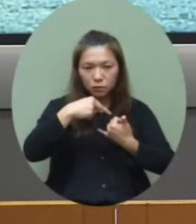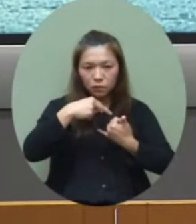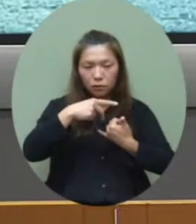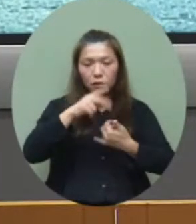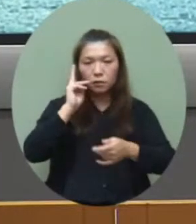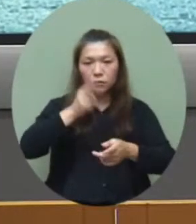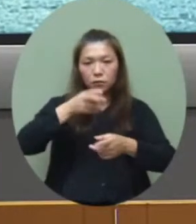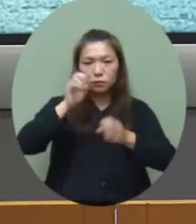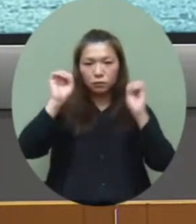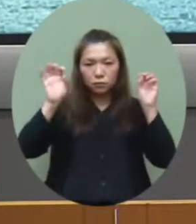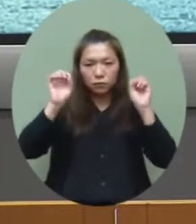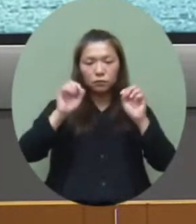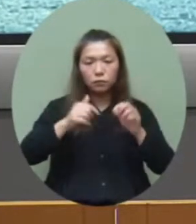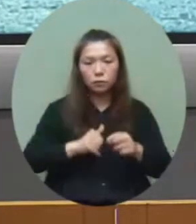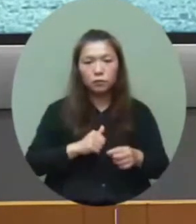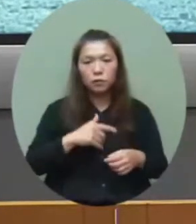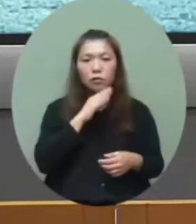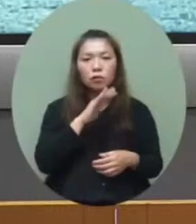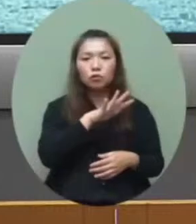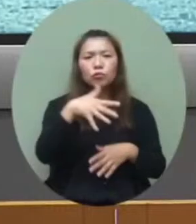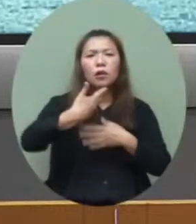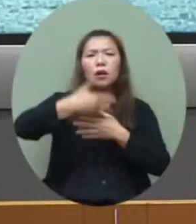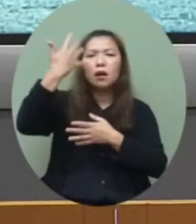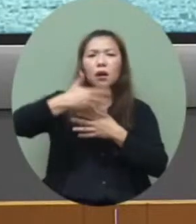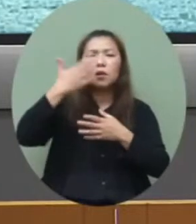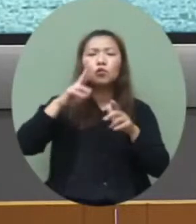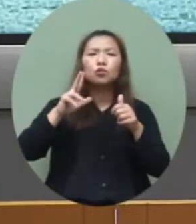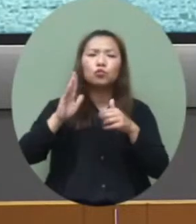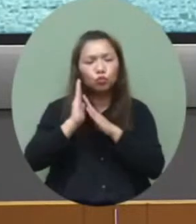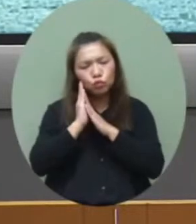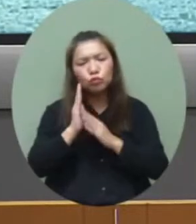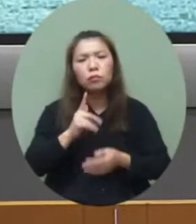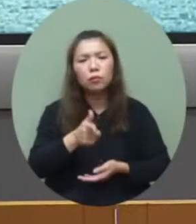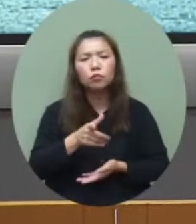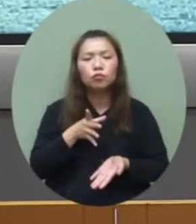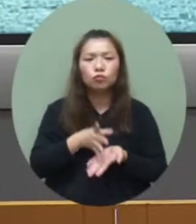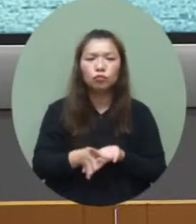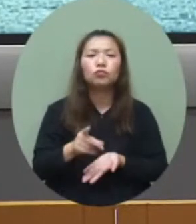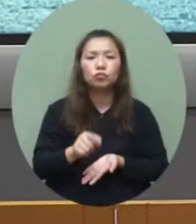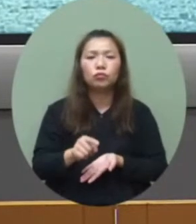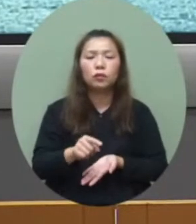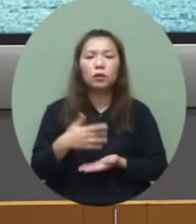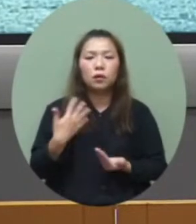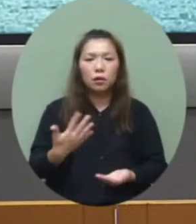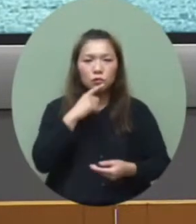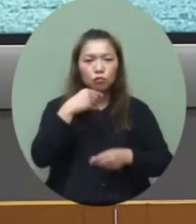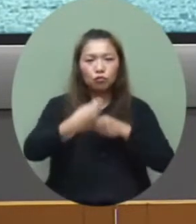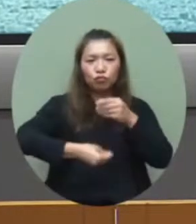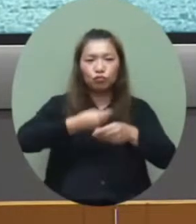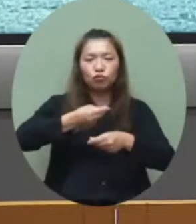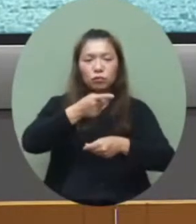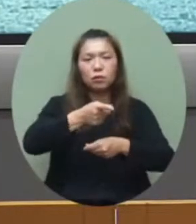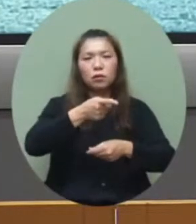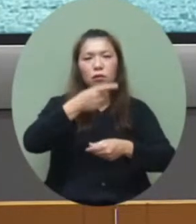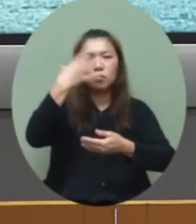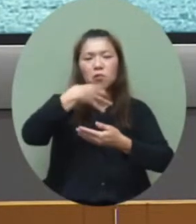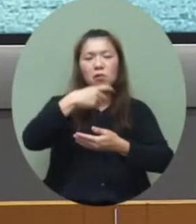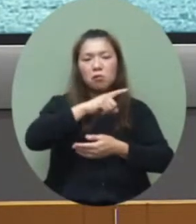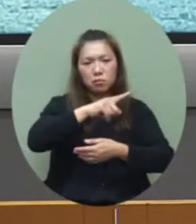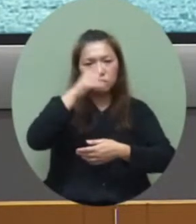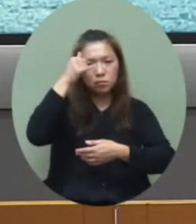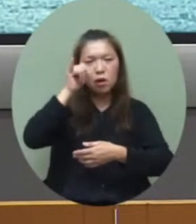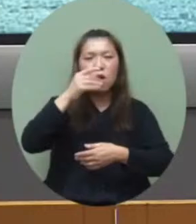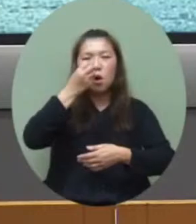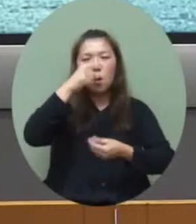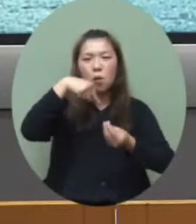Meanwhile, we'll also step up our efforts in issuing compulsory testing notices. Most of them are residential buildings because we